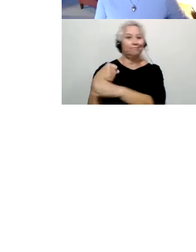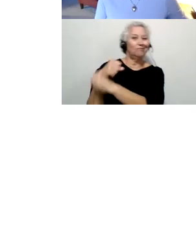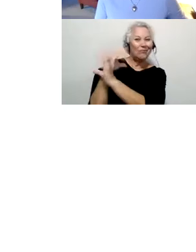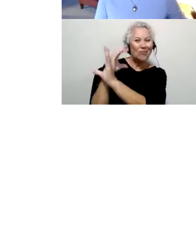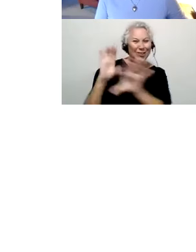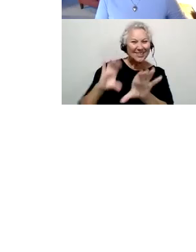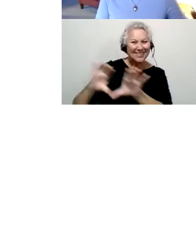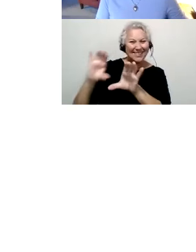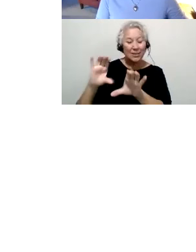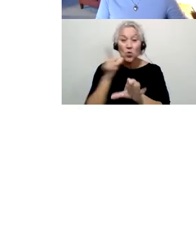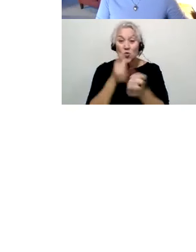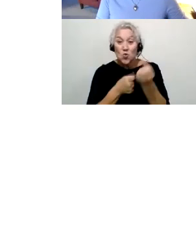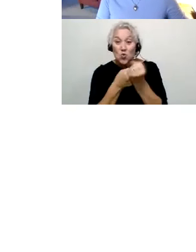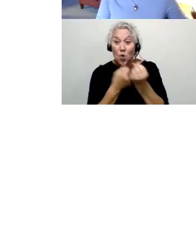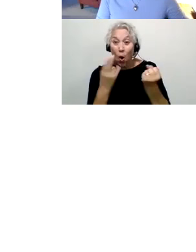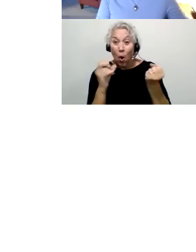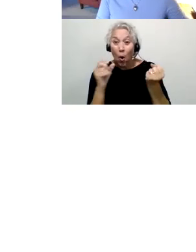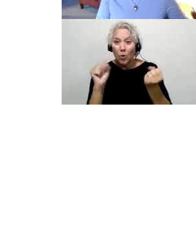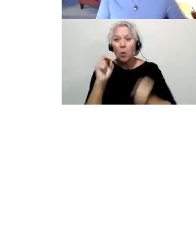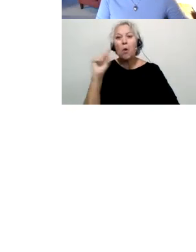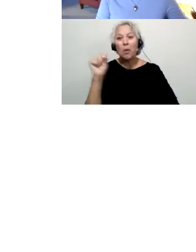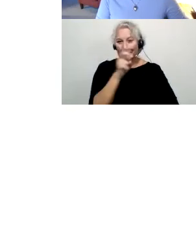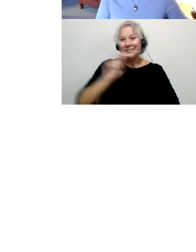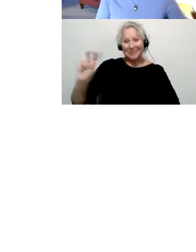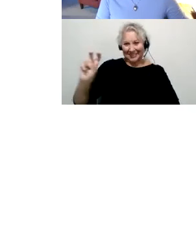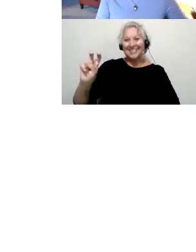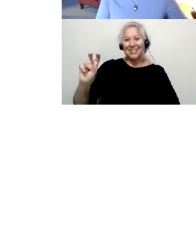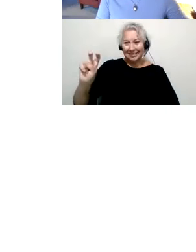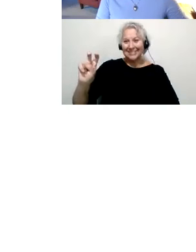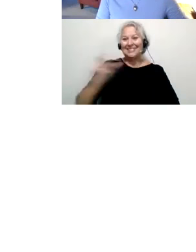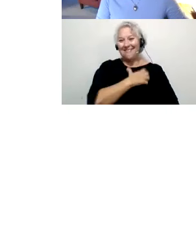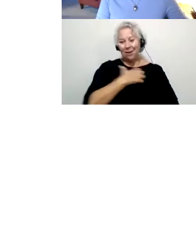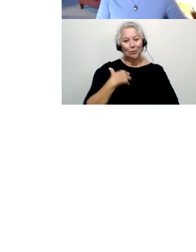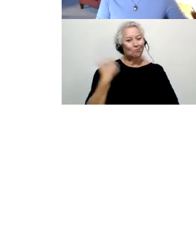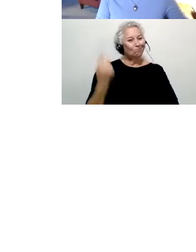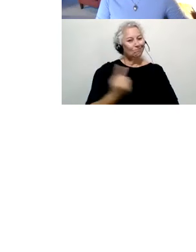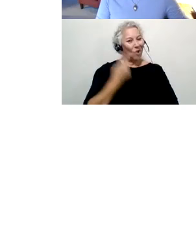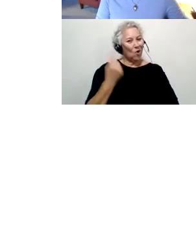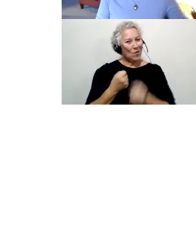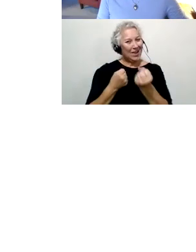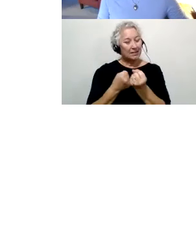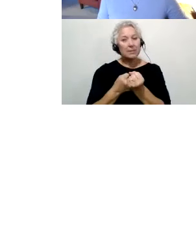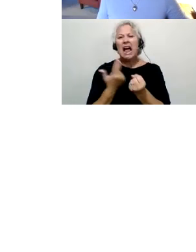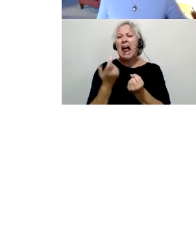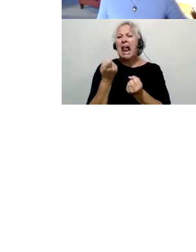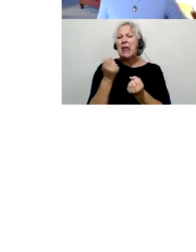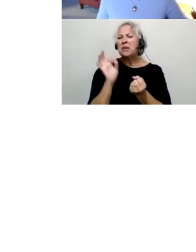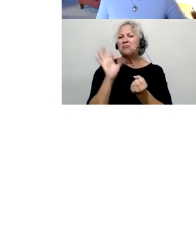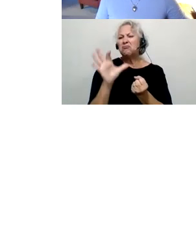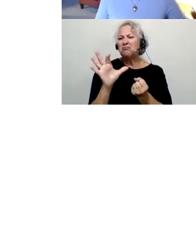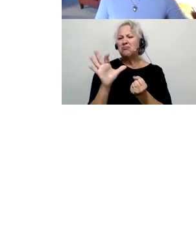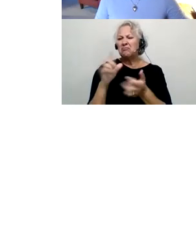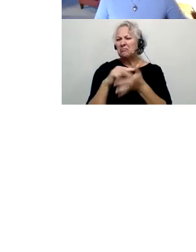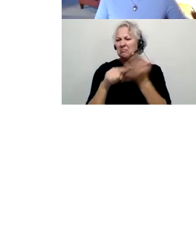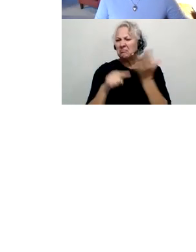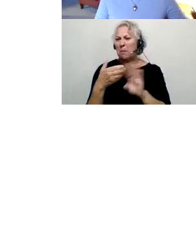is hosted by, as always, the Oklahoma Transition Council. A few tidbit and housekeeping items